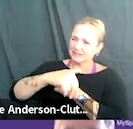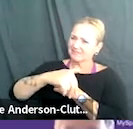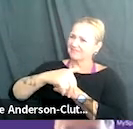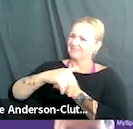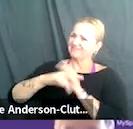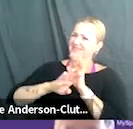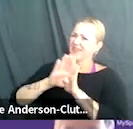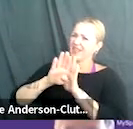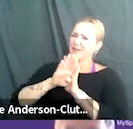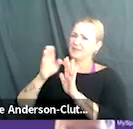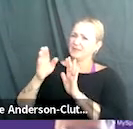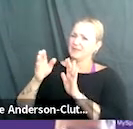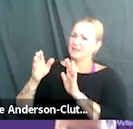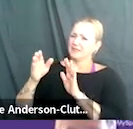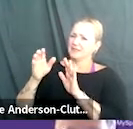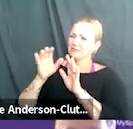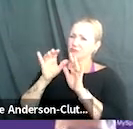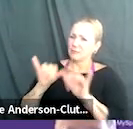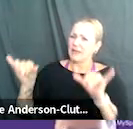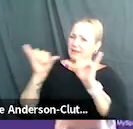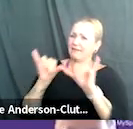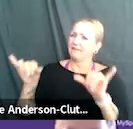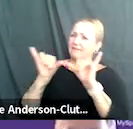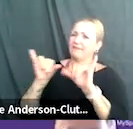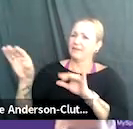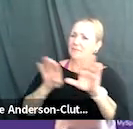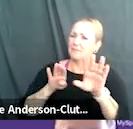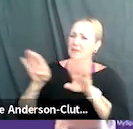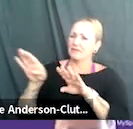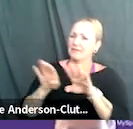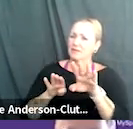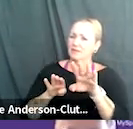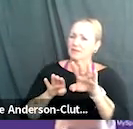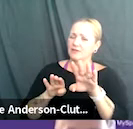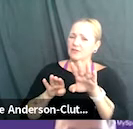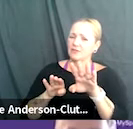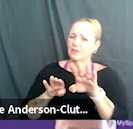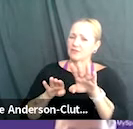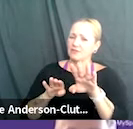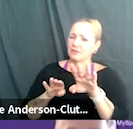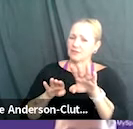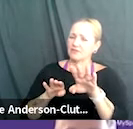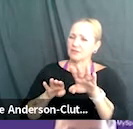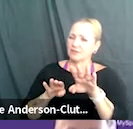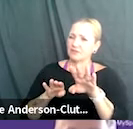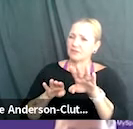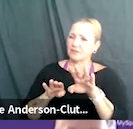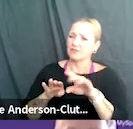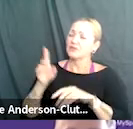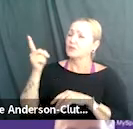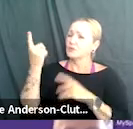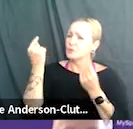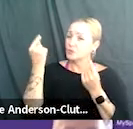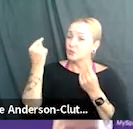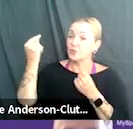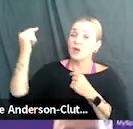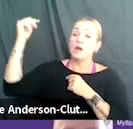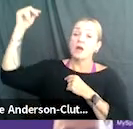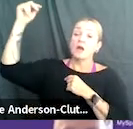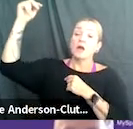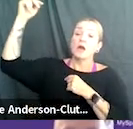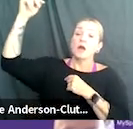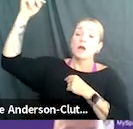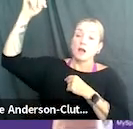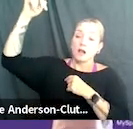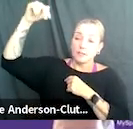there had never been any ritualistic or repetitive behaviors really with her. And she would, in coming down the stairs, she would start coming down, and then she would have to go up and